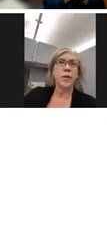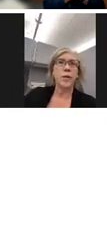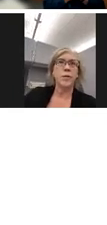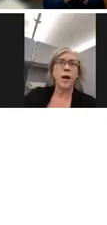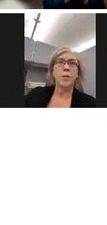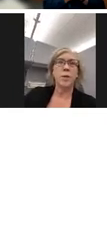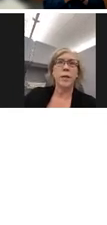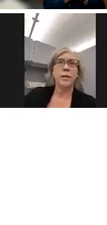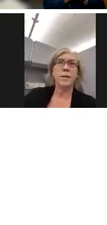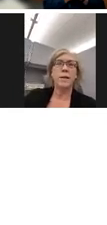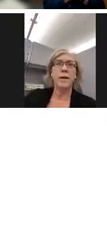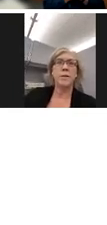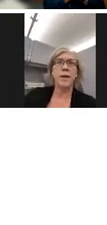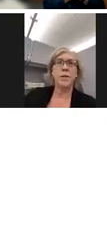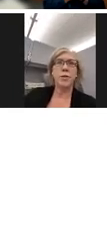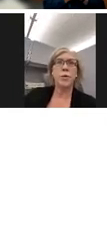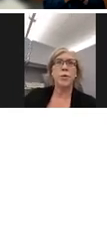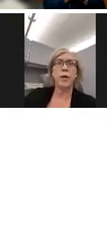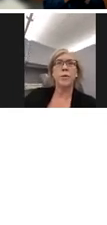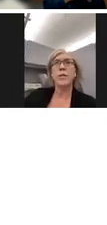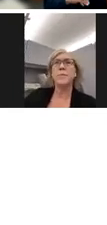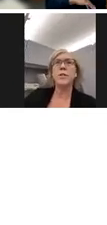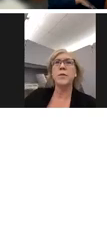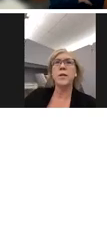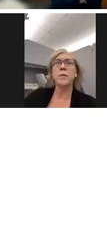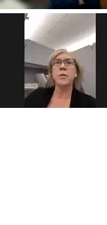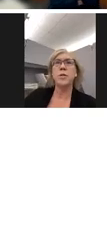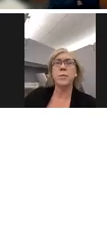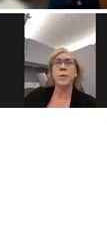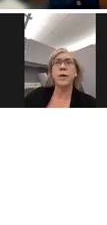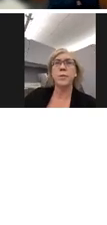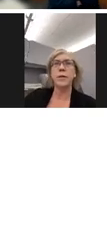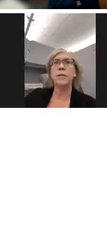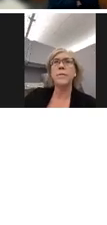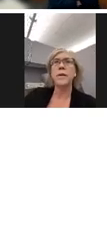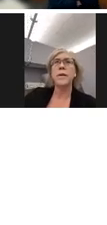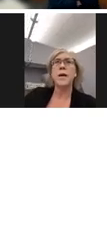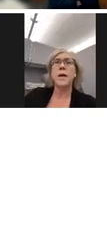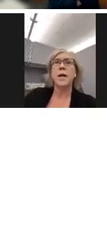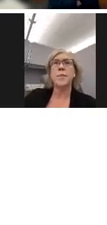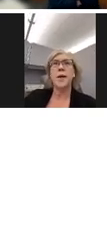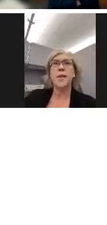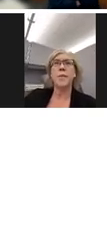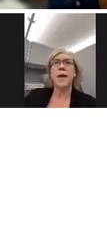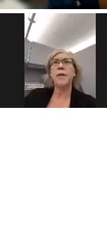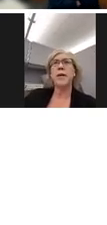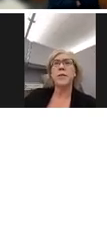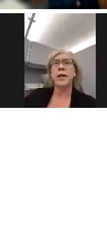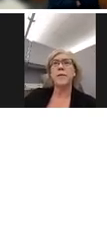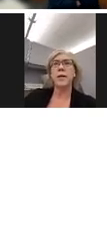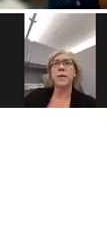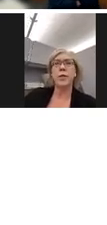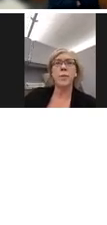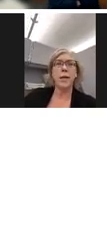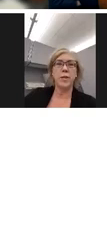we currently are operating, as usual, a regular CSBG funding, which is a program year. And then we have the CARES